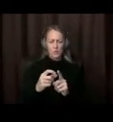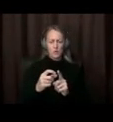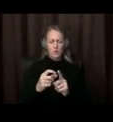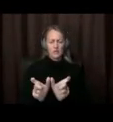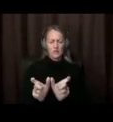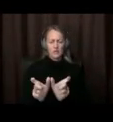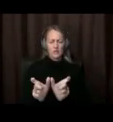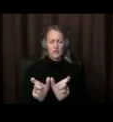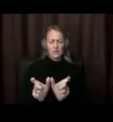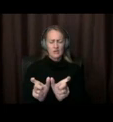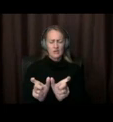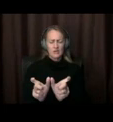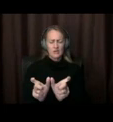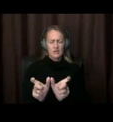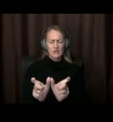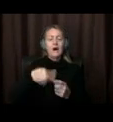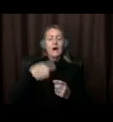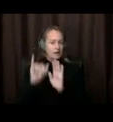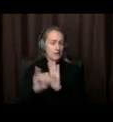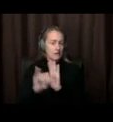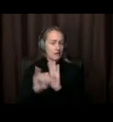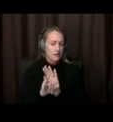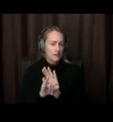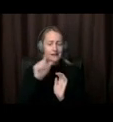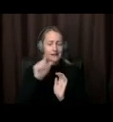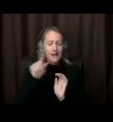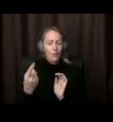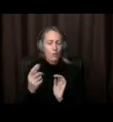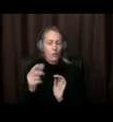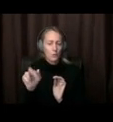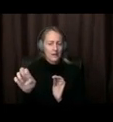identities beyond race and gender.